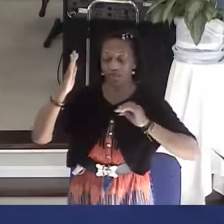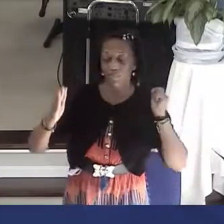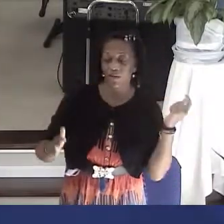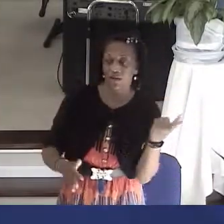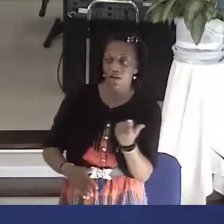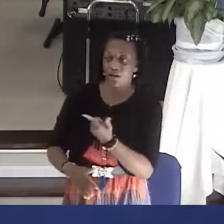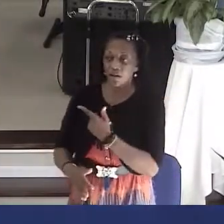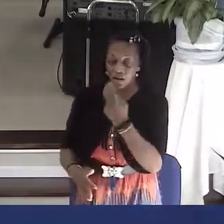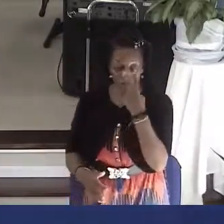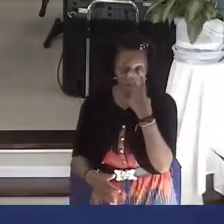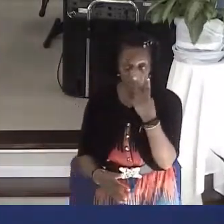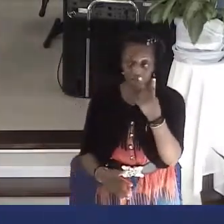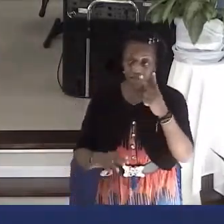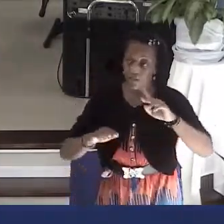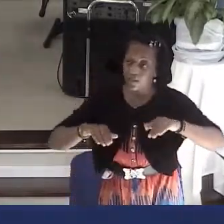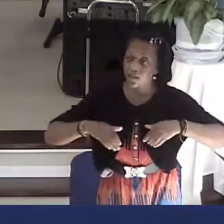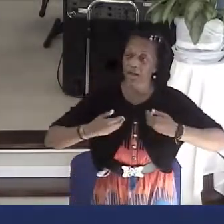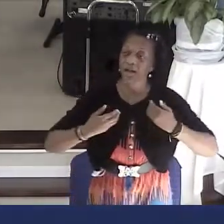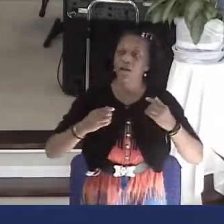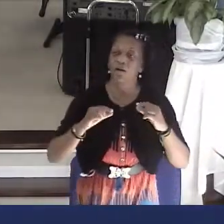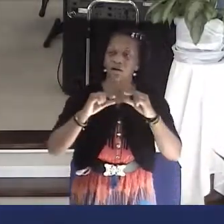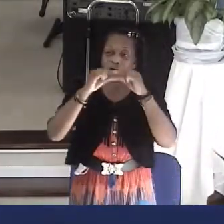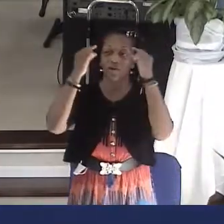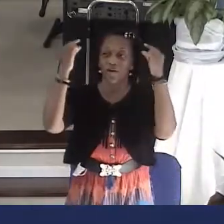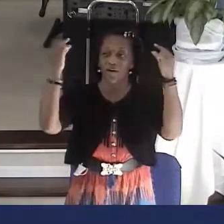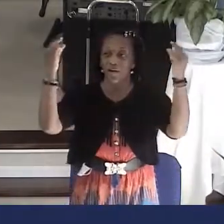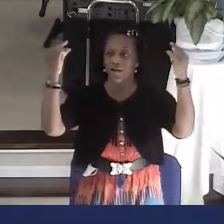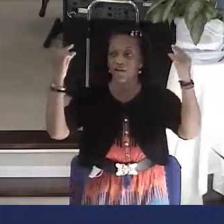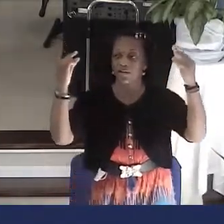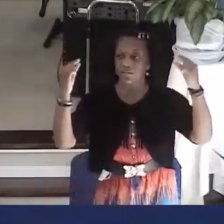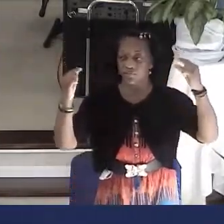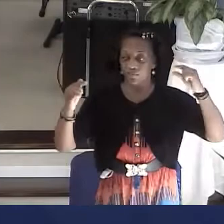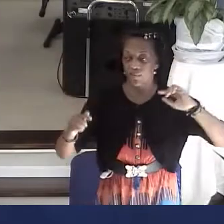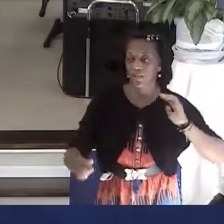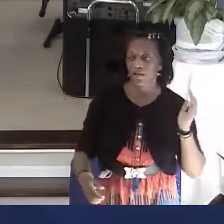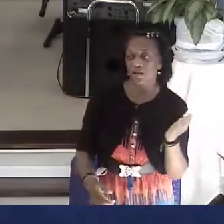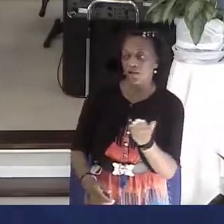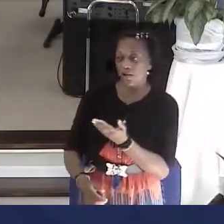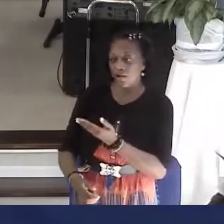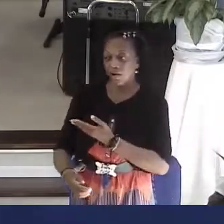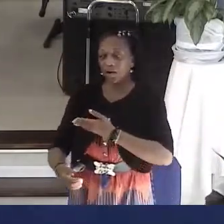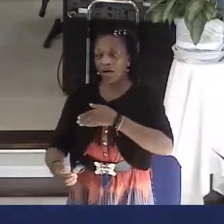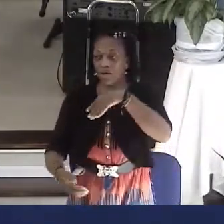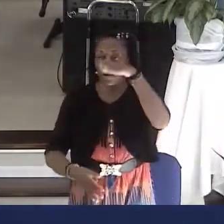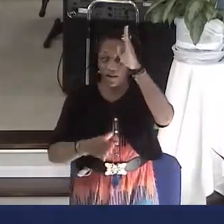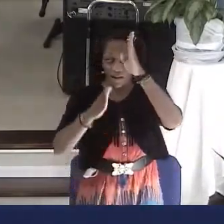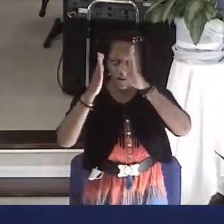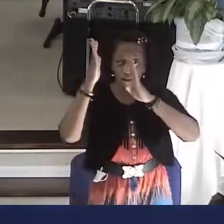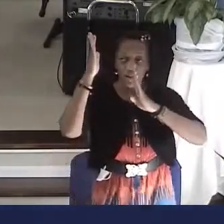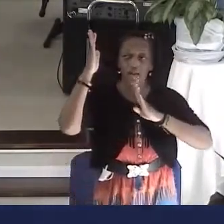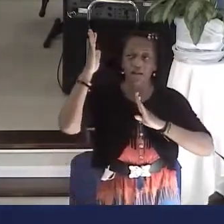how great. How great is our God?